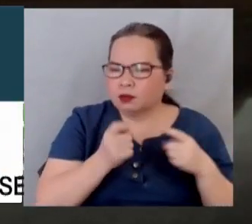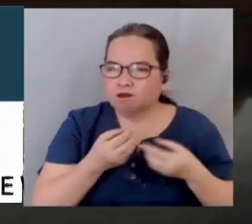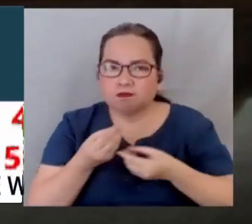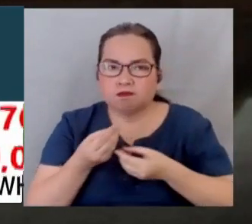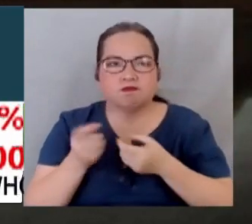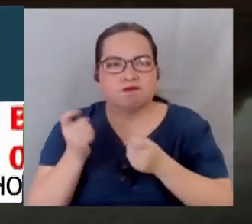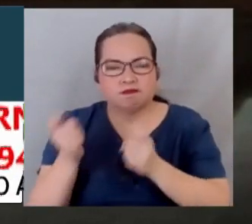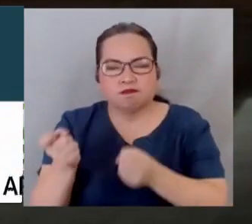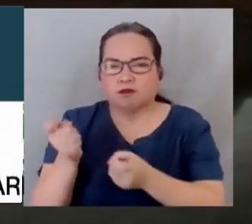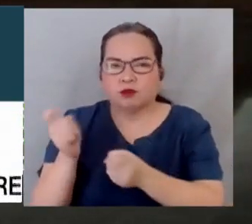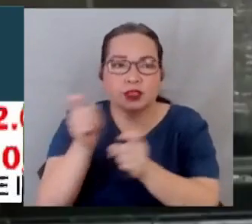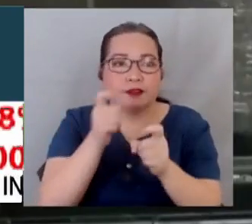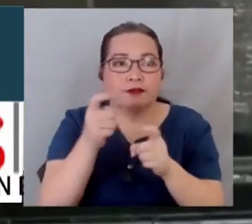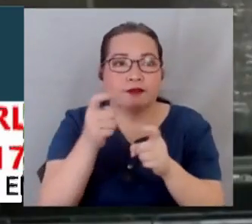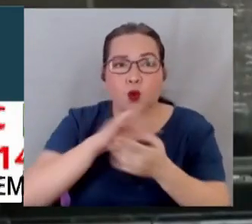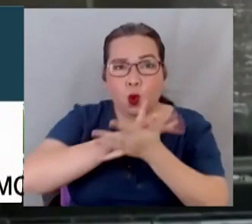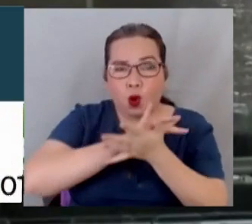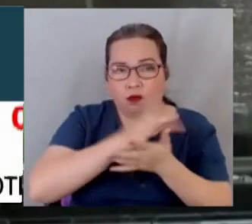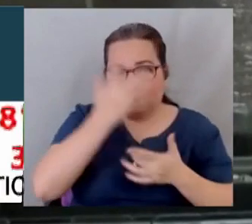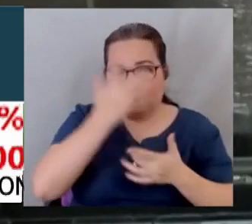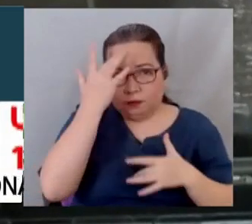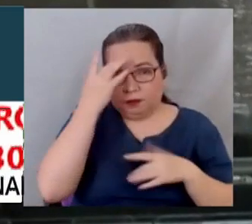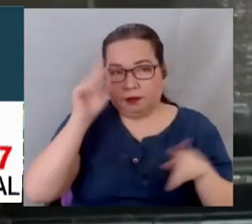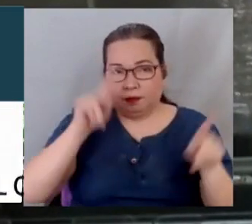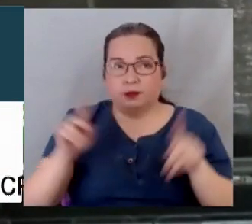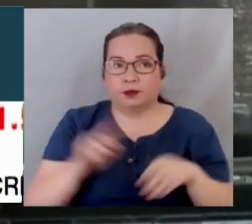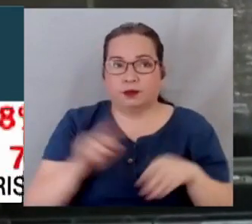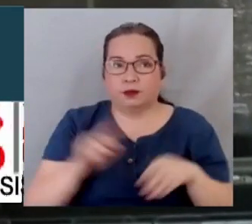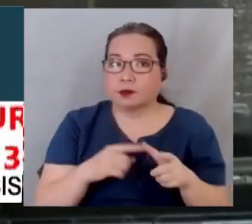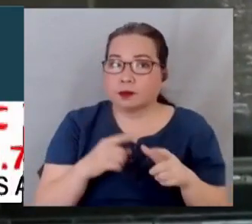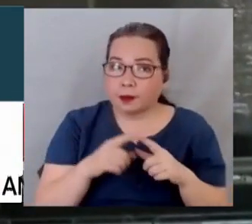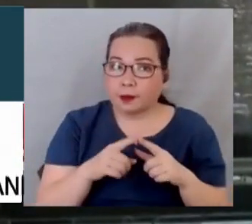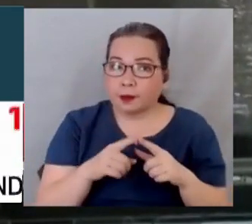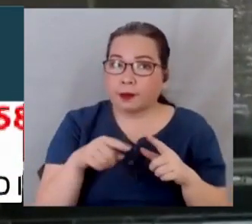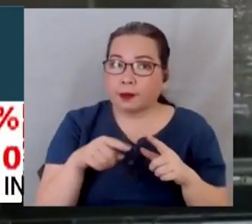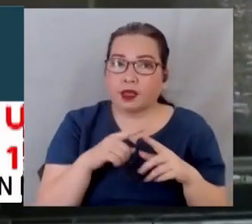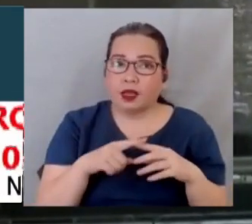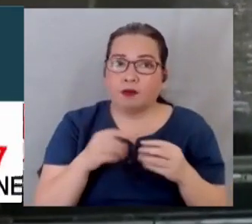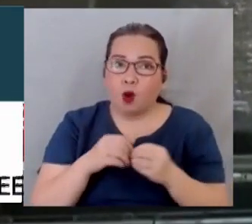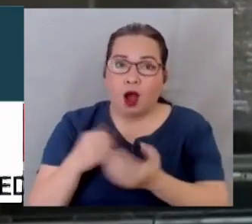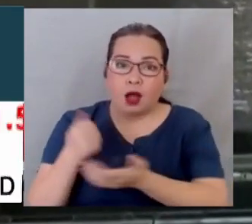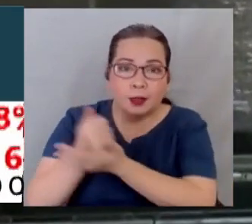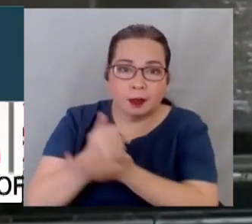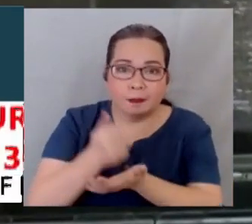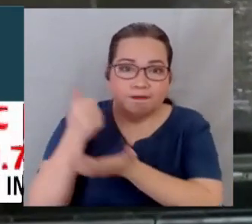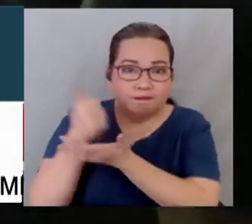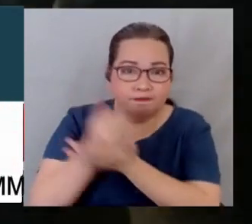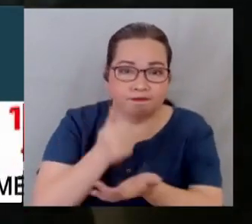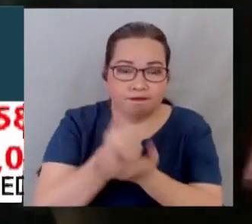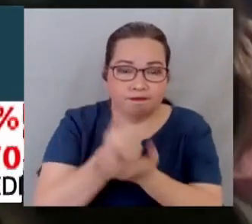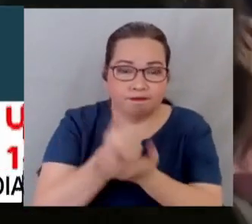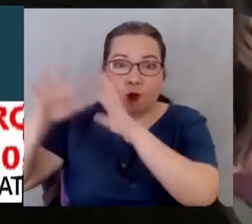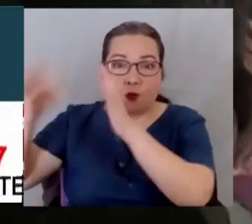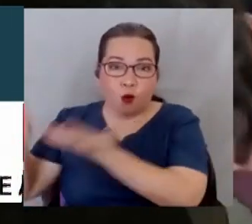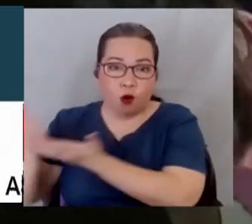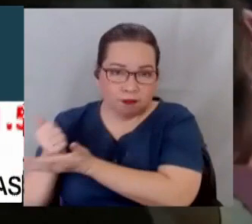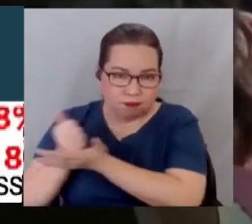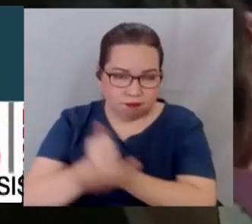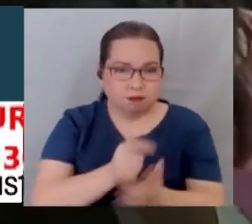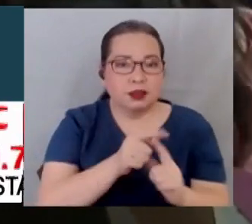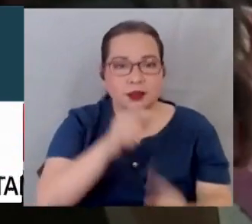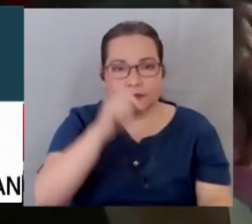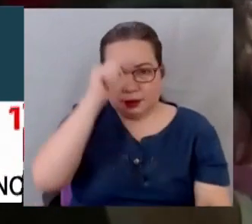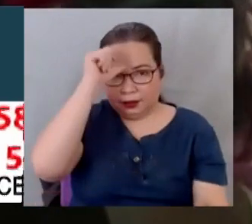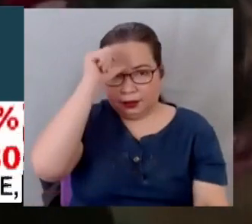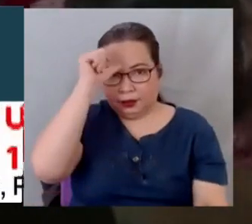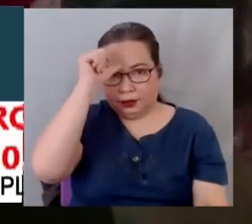patients. Meanwhile, medical relief continued to pour in from other countries around the world. Crowds of